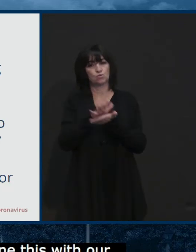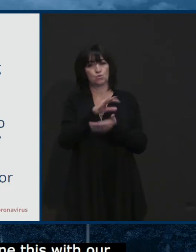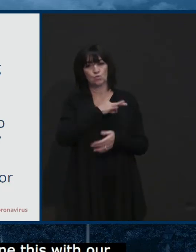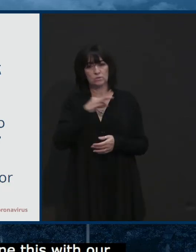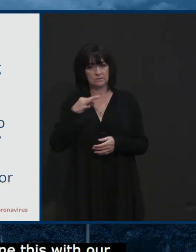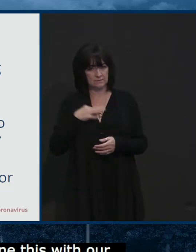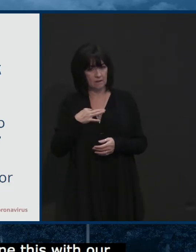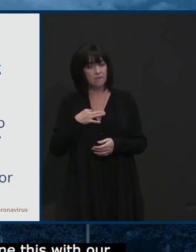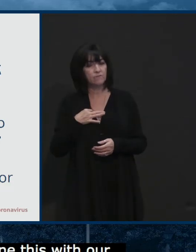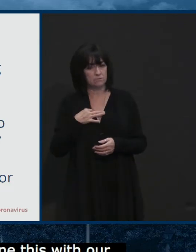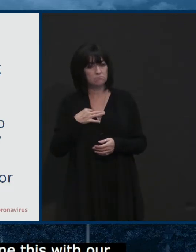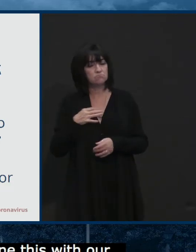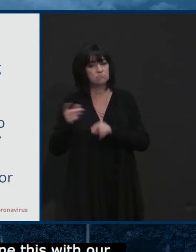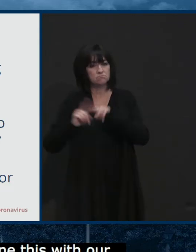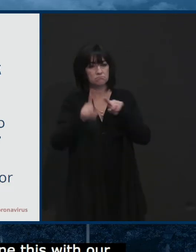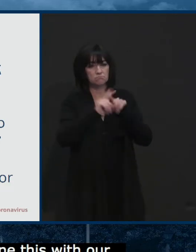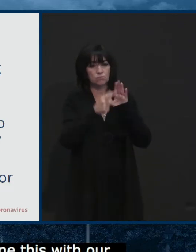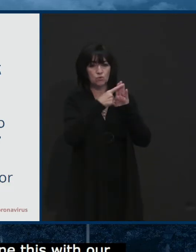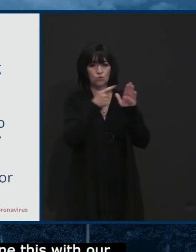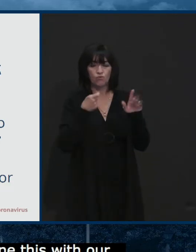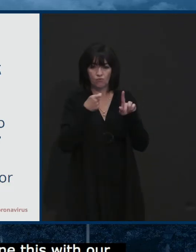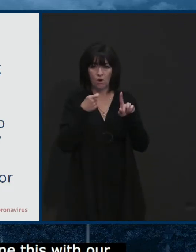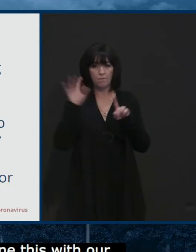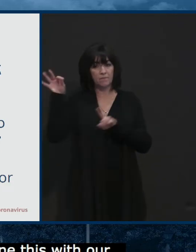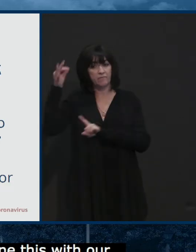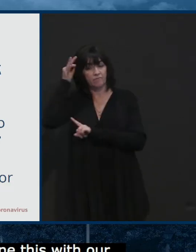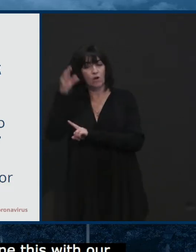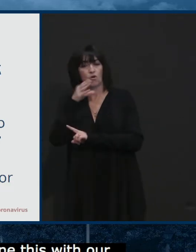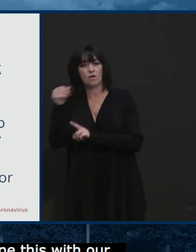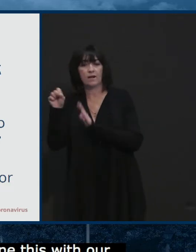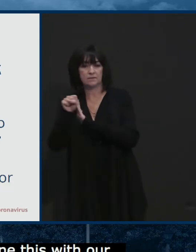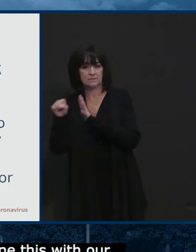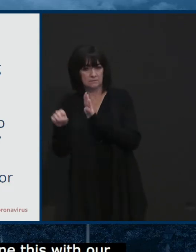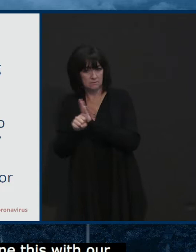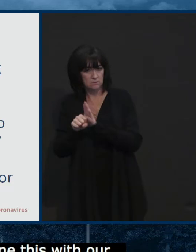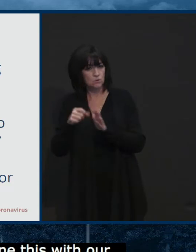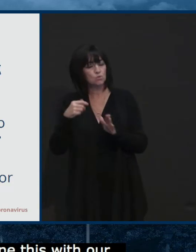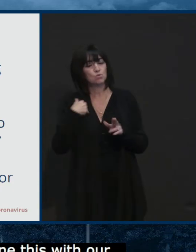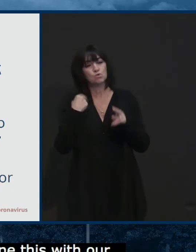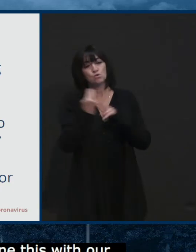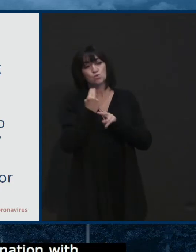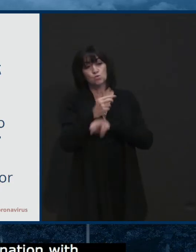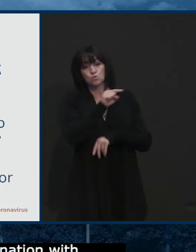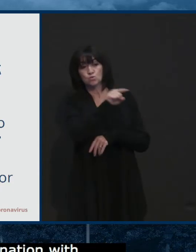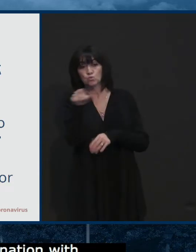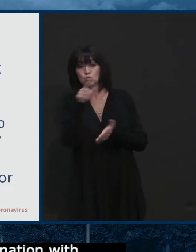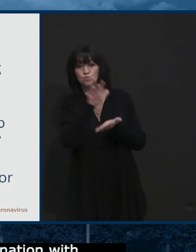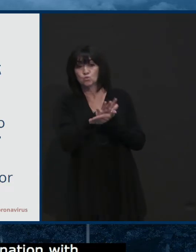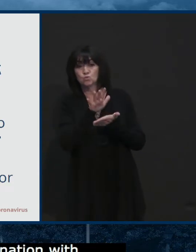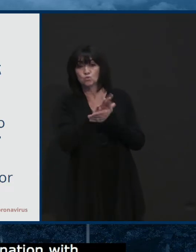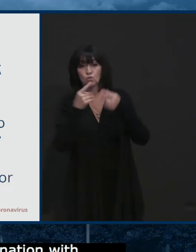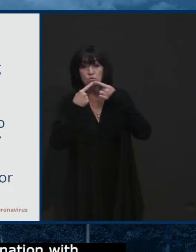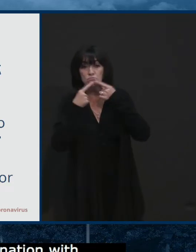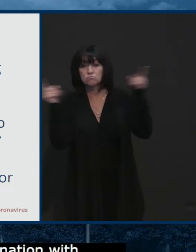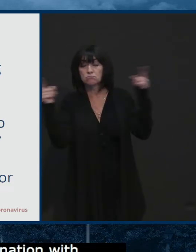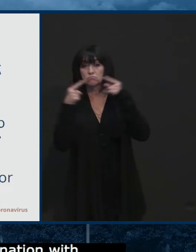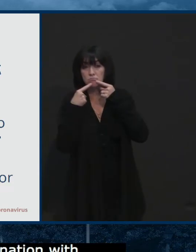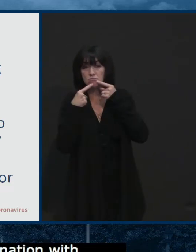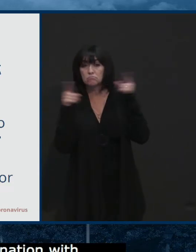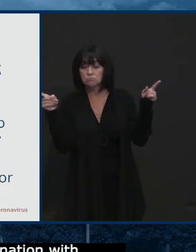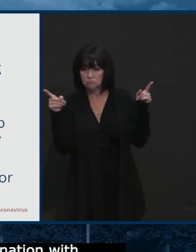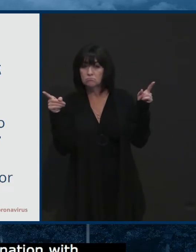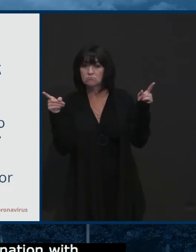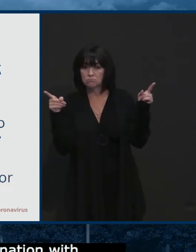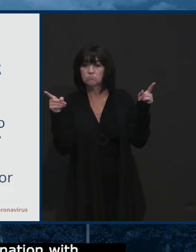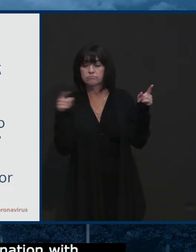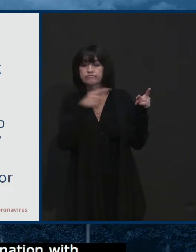have been done in coordination with the school districts. We use them to help spread the word. So they have the schools available to us, and they're spreading it out